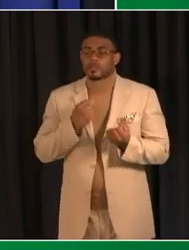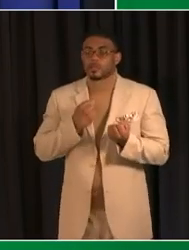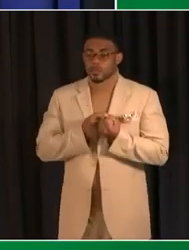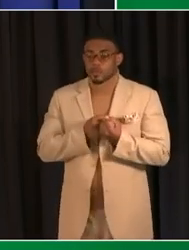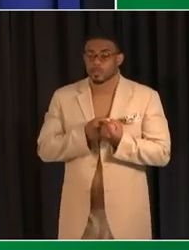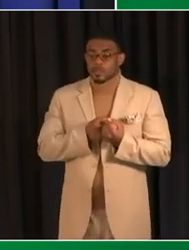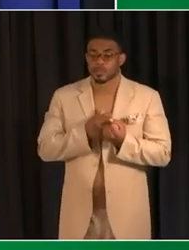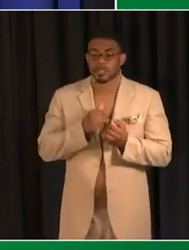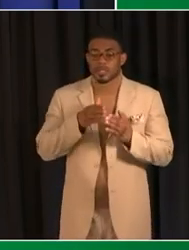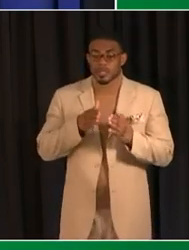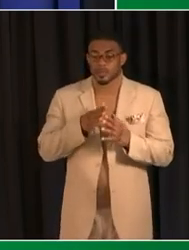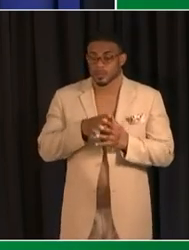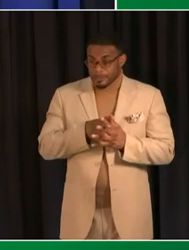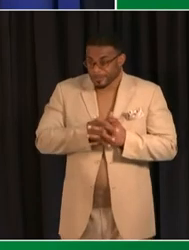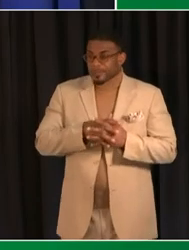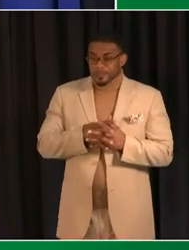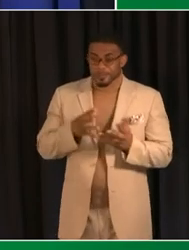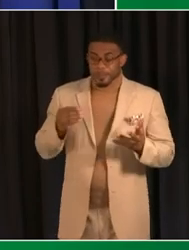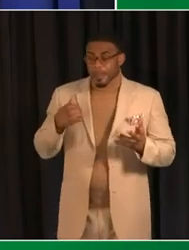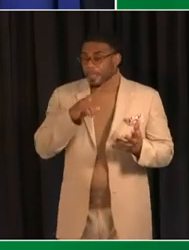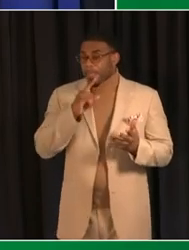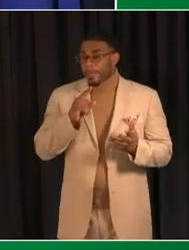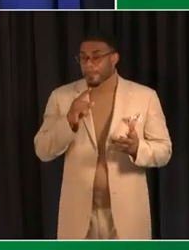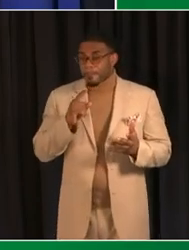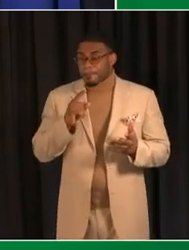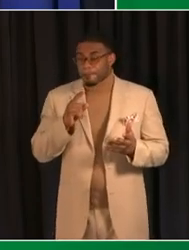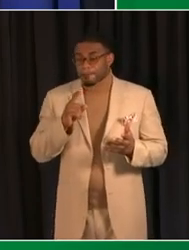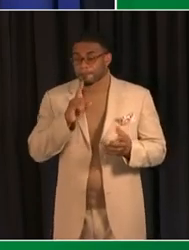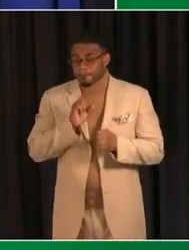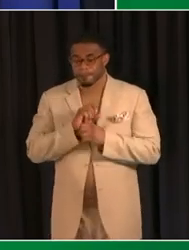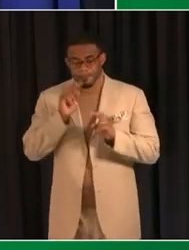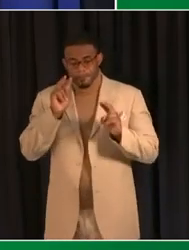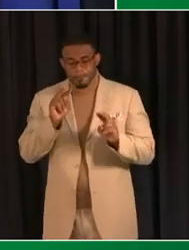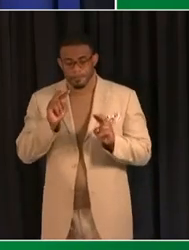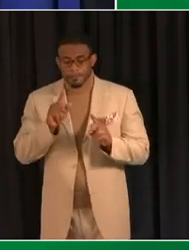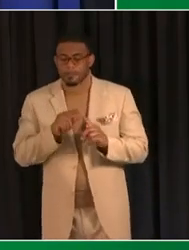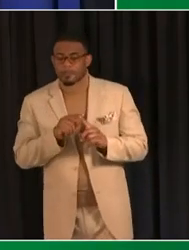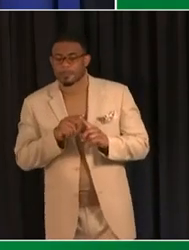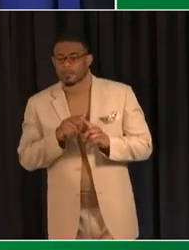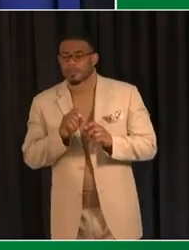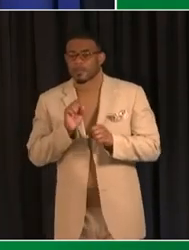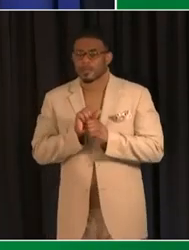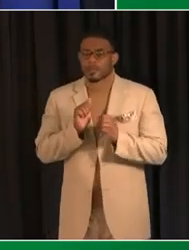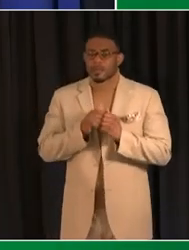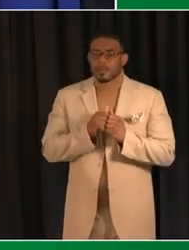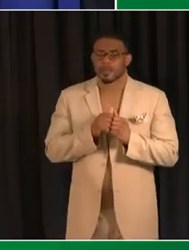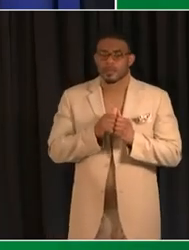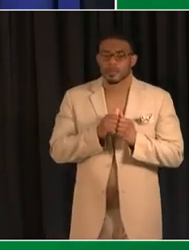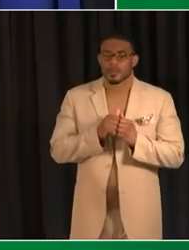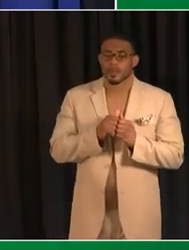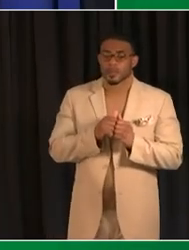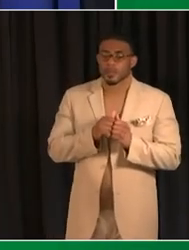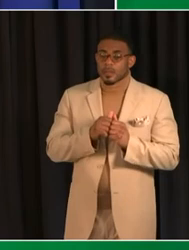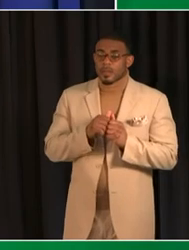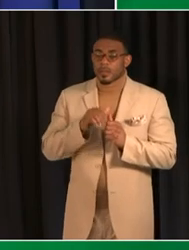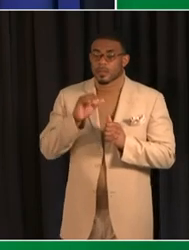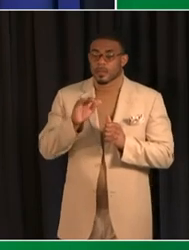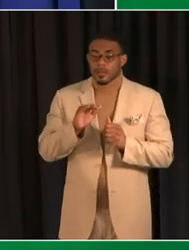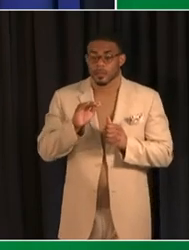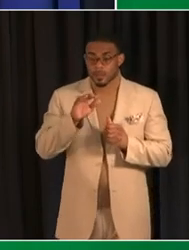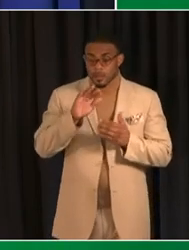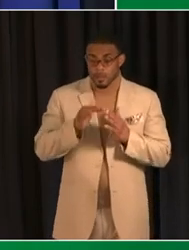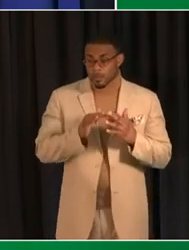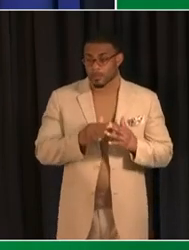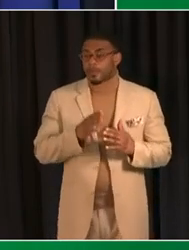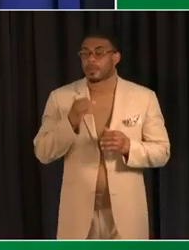are here to support in any way, and we are really looking forward to working with the